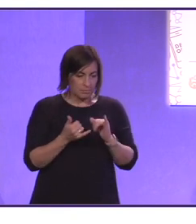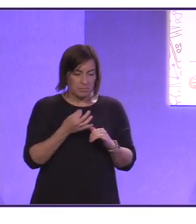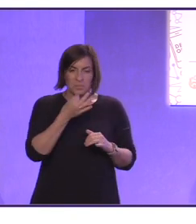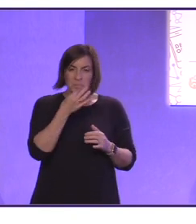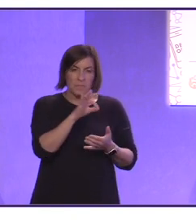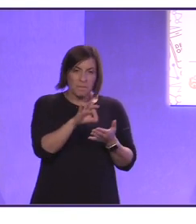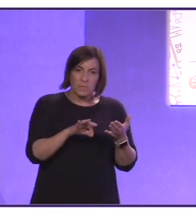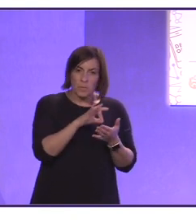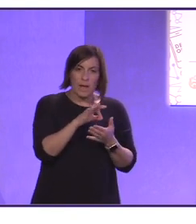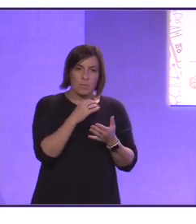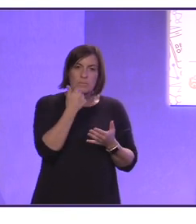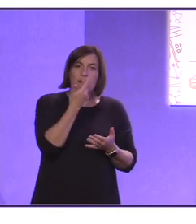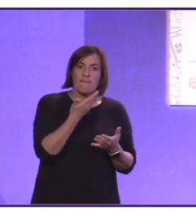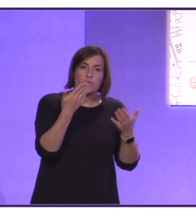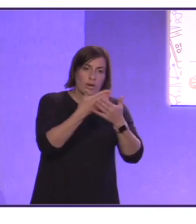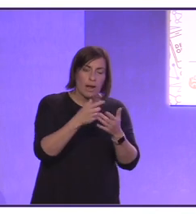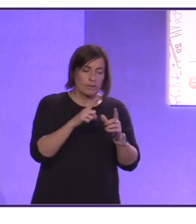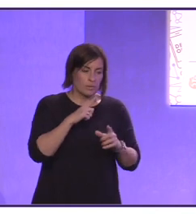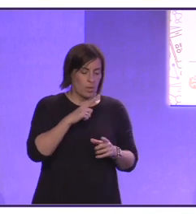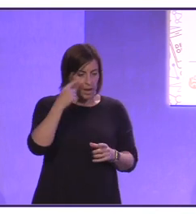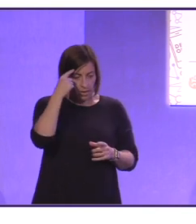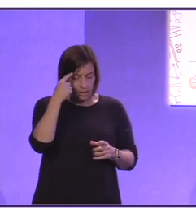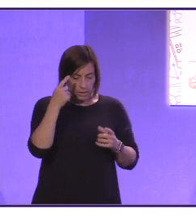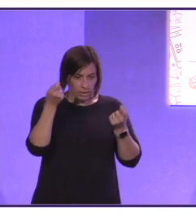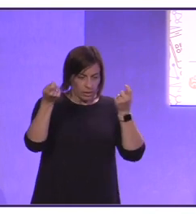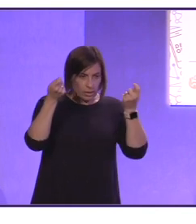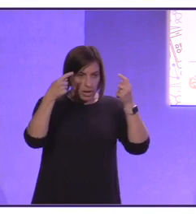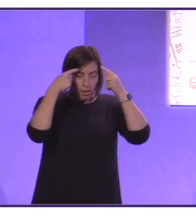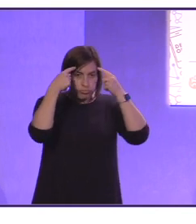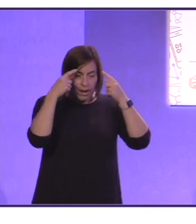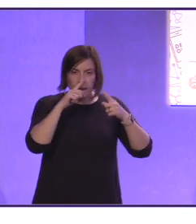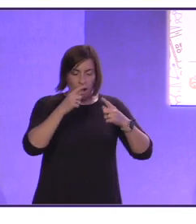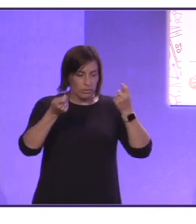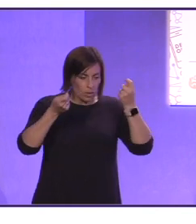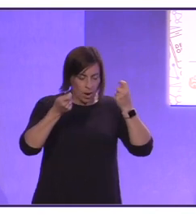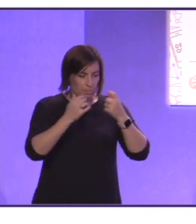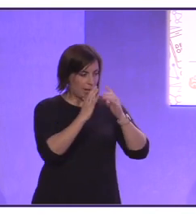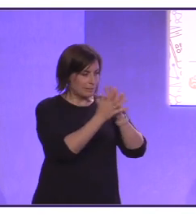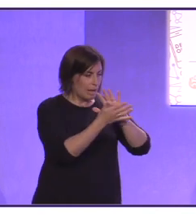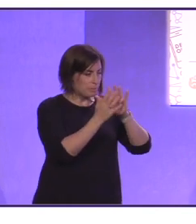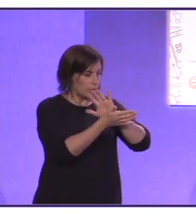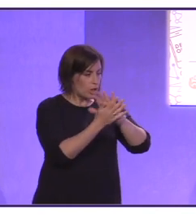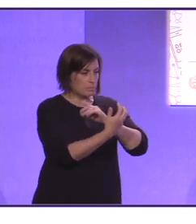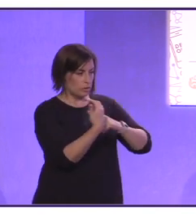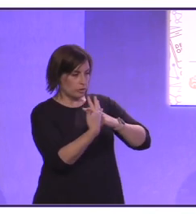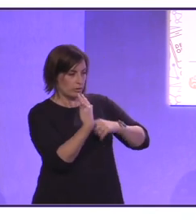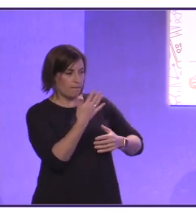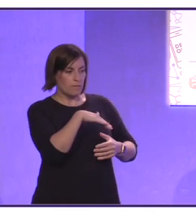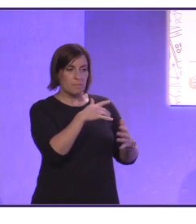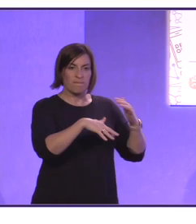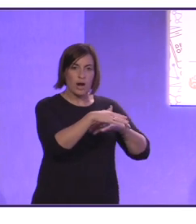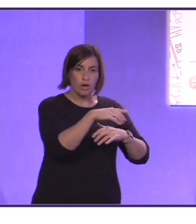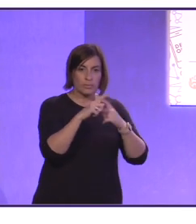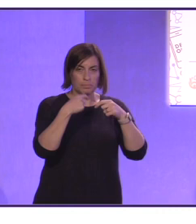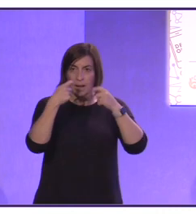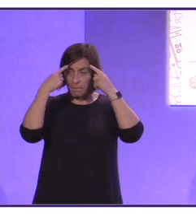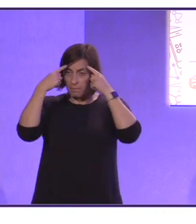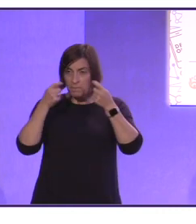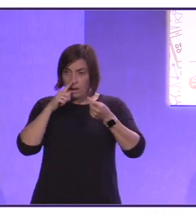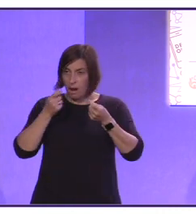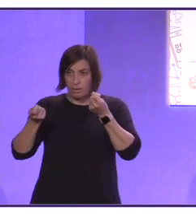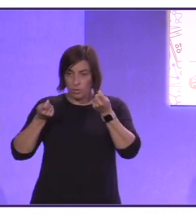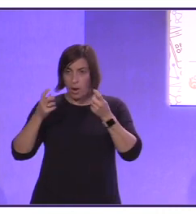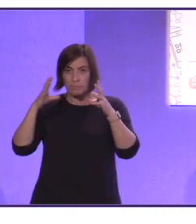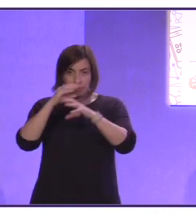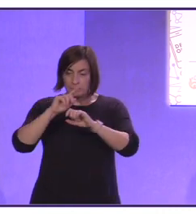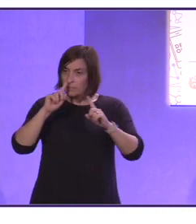couple of hours a night because my mind is desperately trying to cope with the damage inflicted by the environment in that day. This